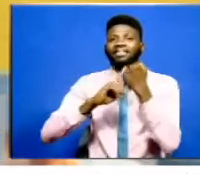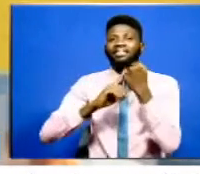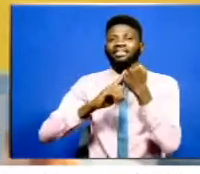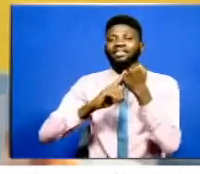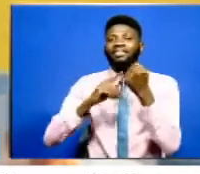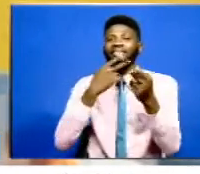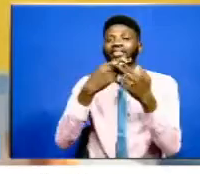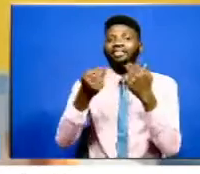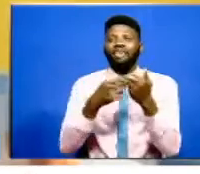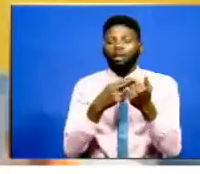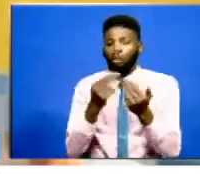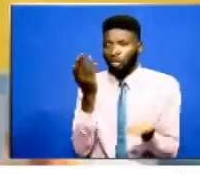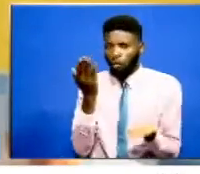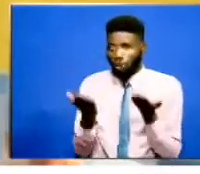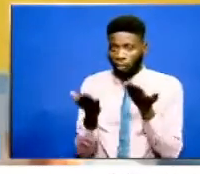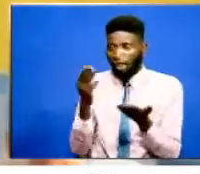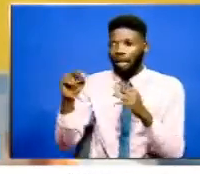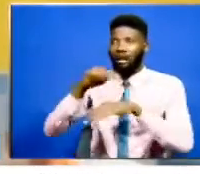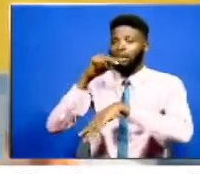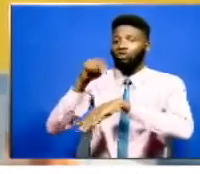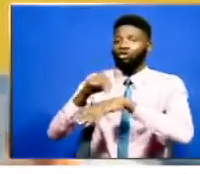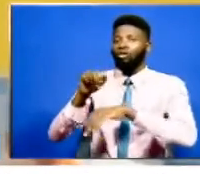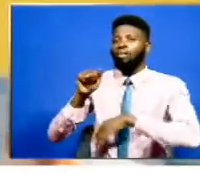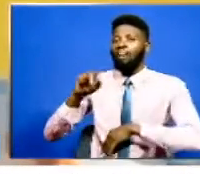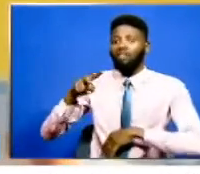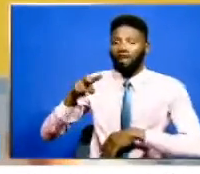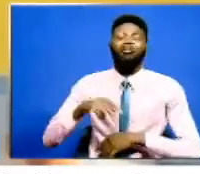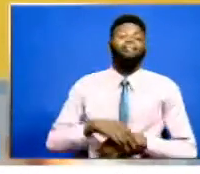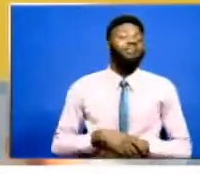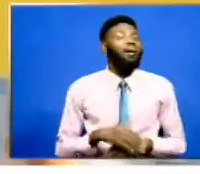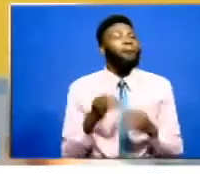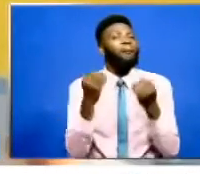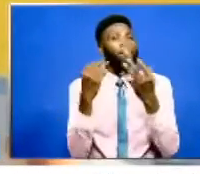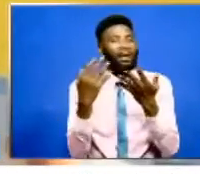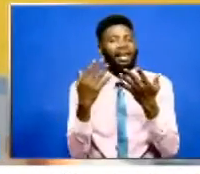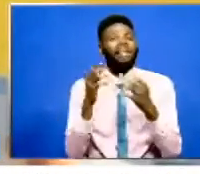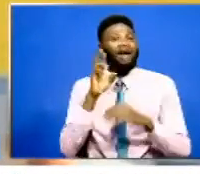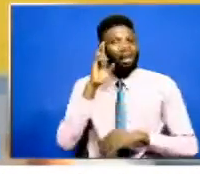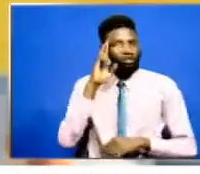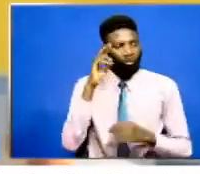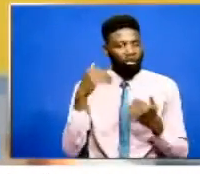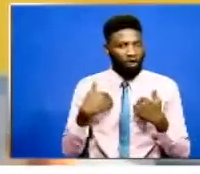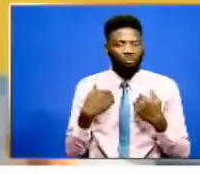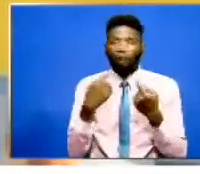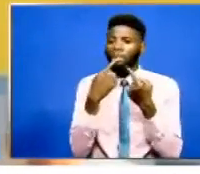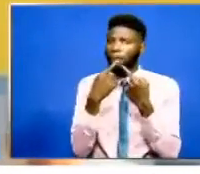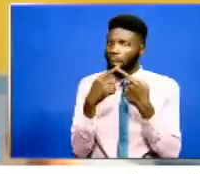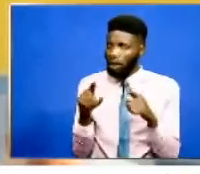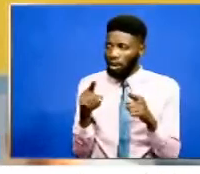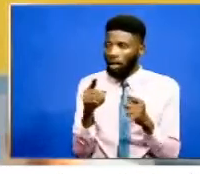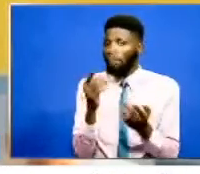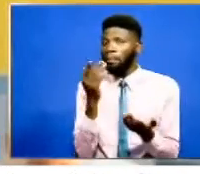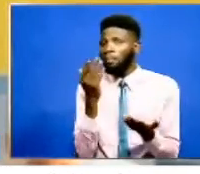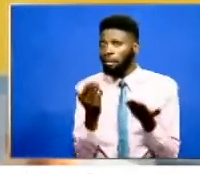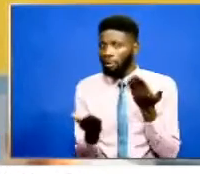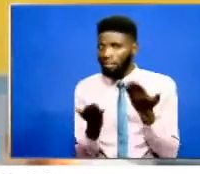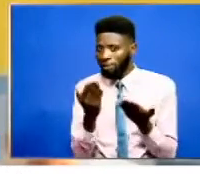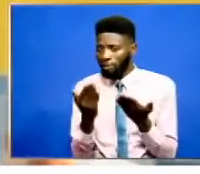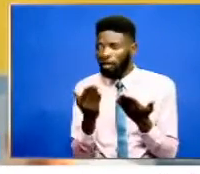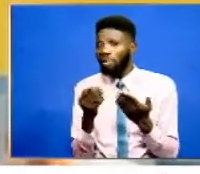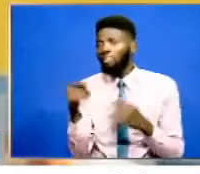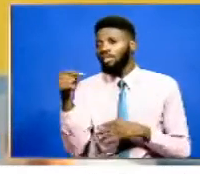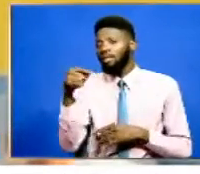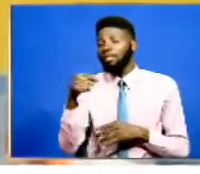average. Many factors account for this, but perhaps none so much more than the presence